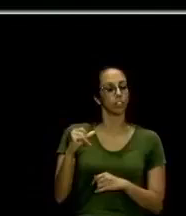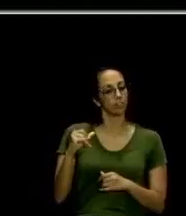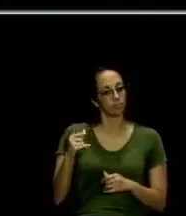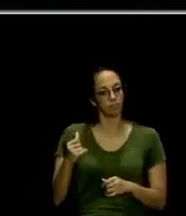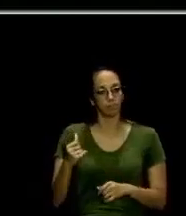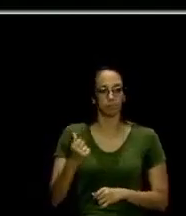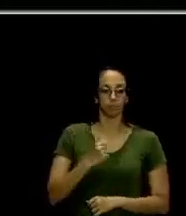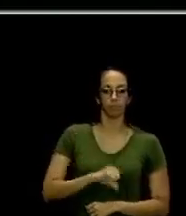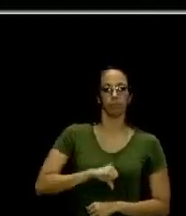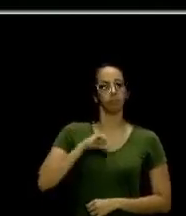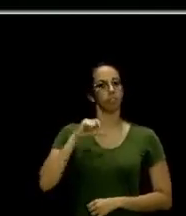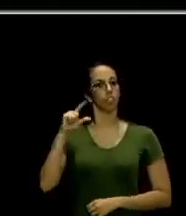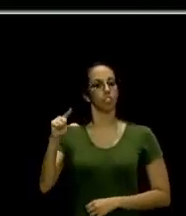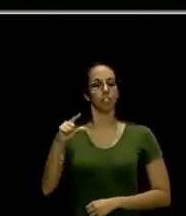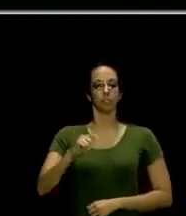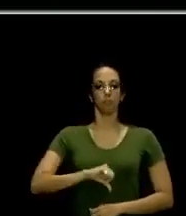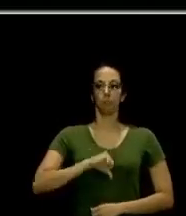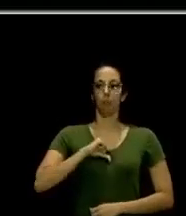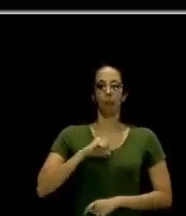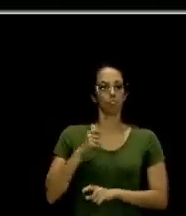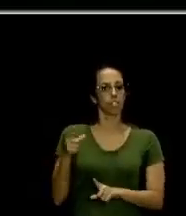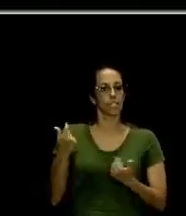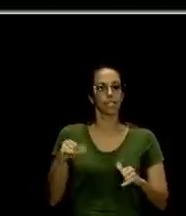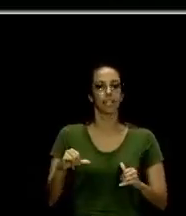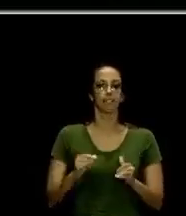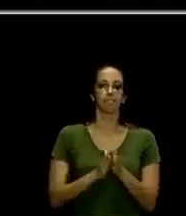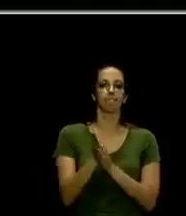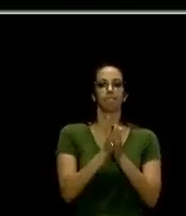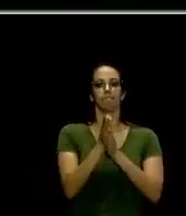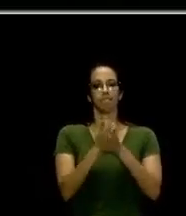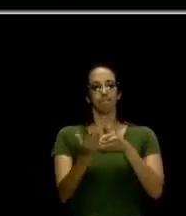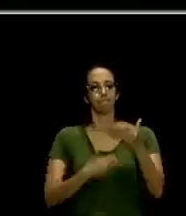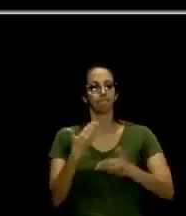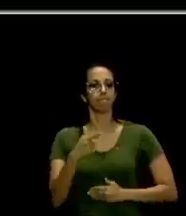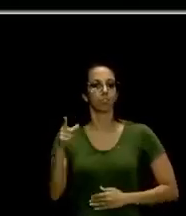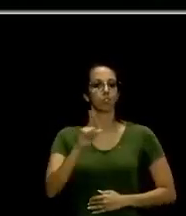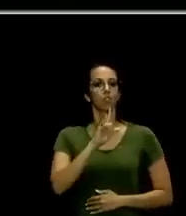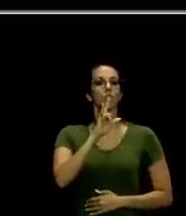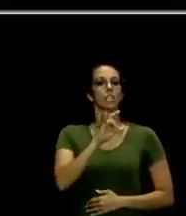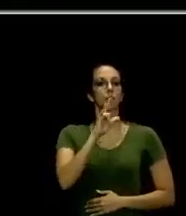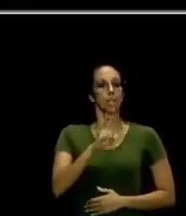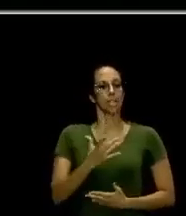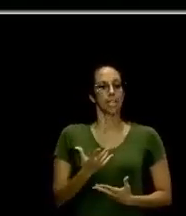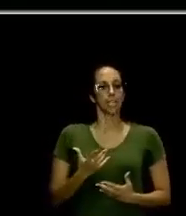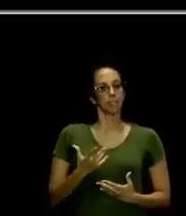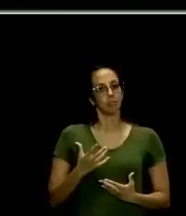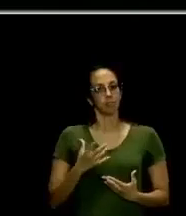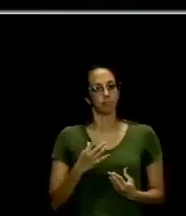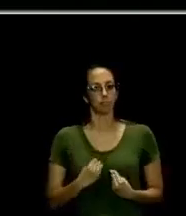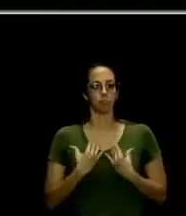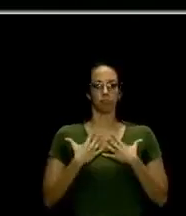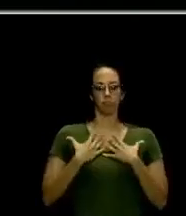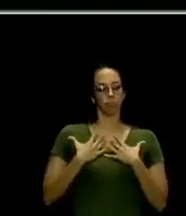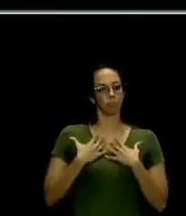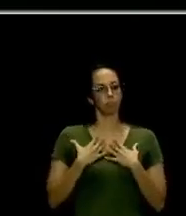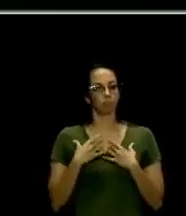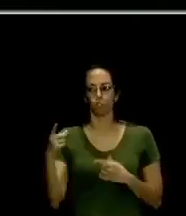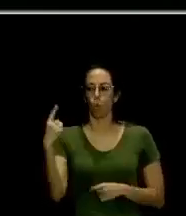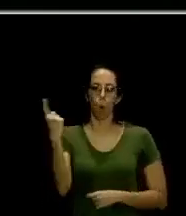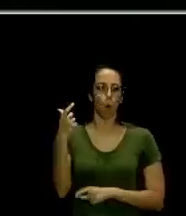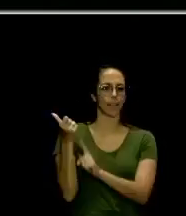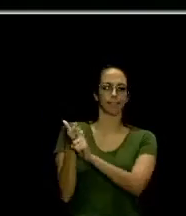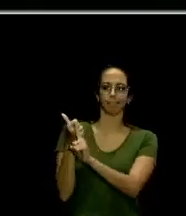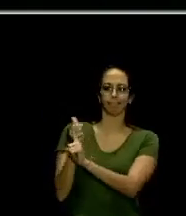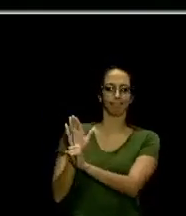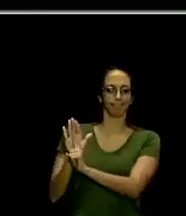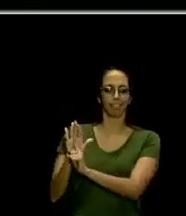with the grace and dignity and the real class that she has always exhibited. And I know she would